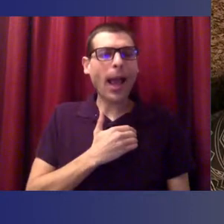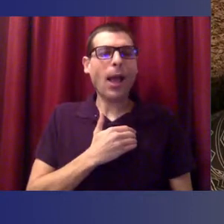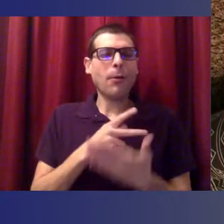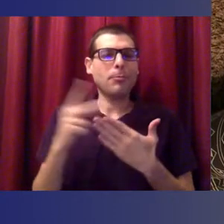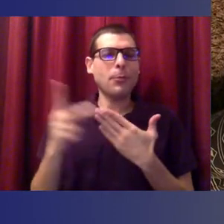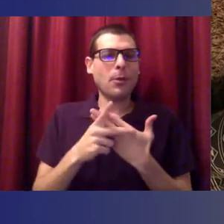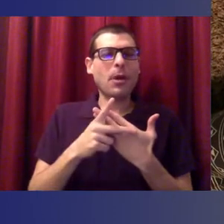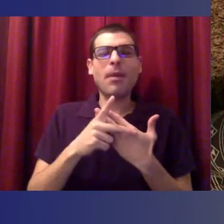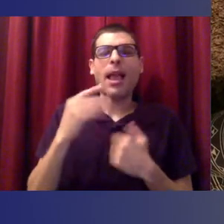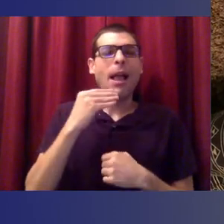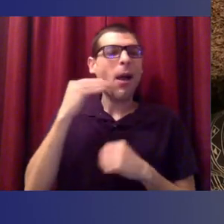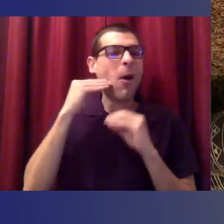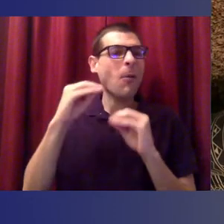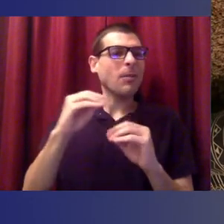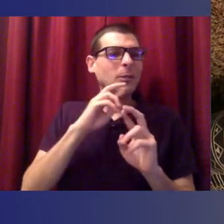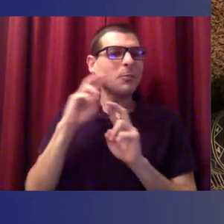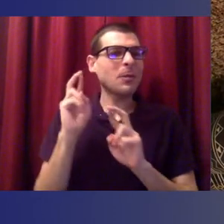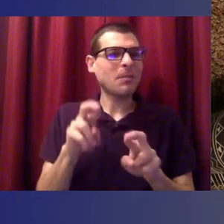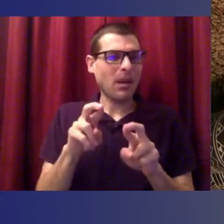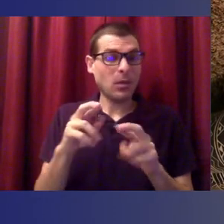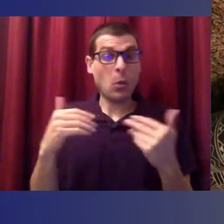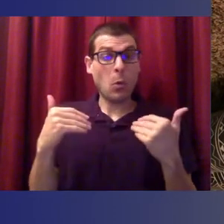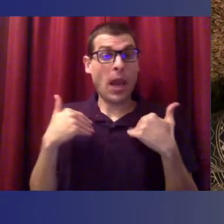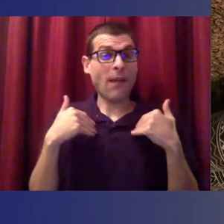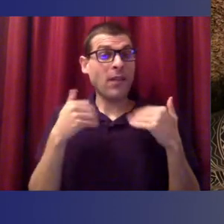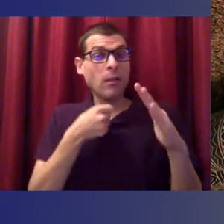combines housing with supportive services.